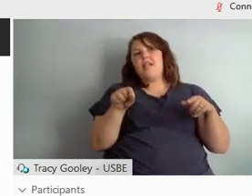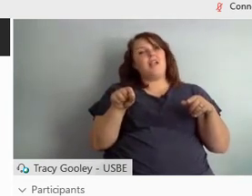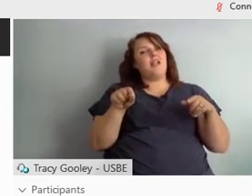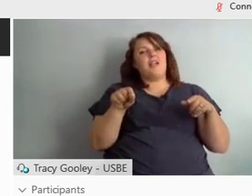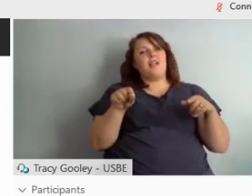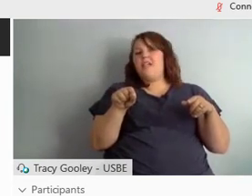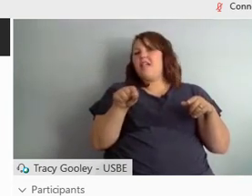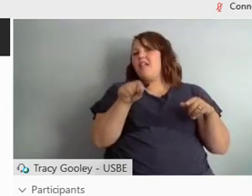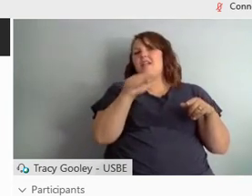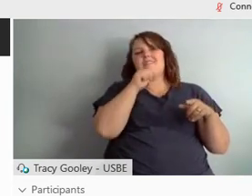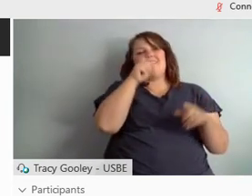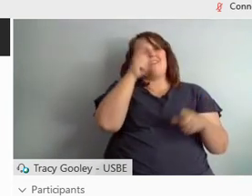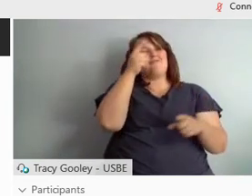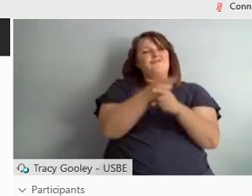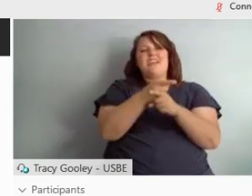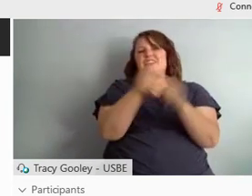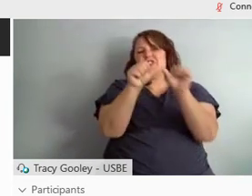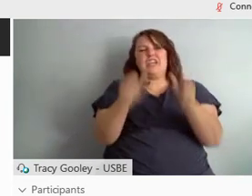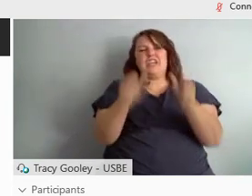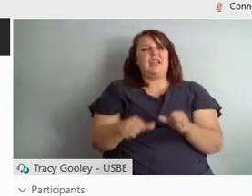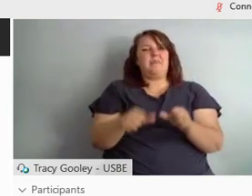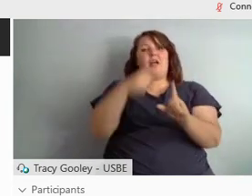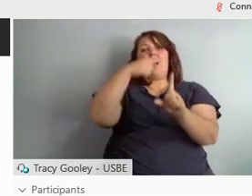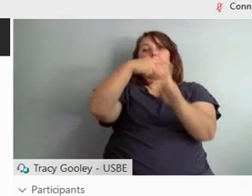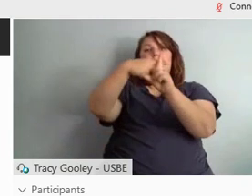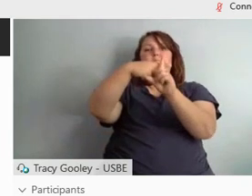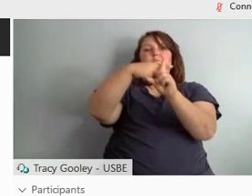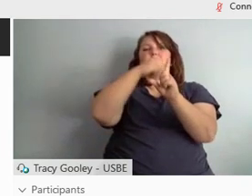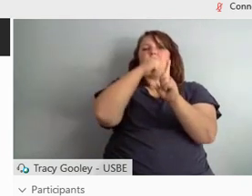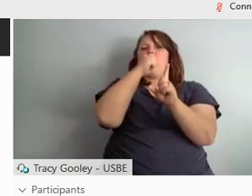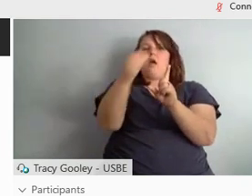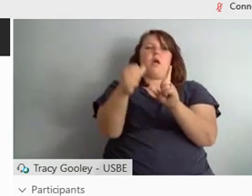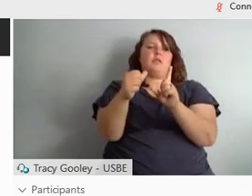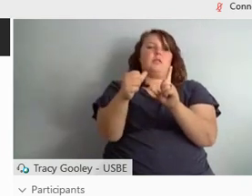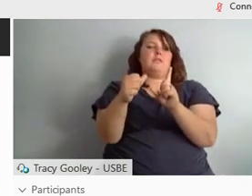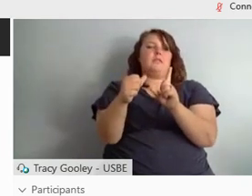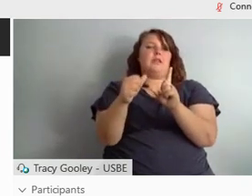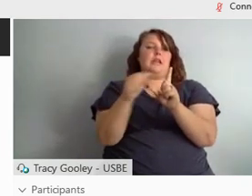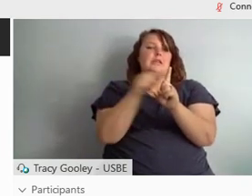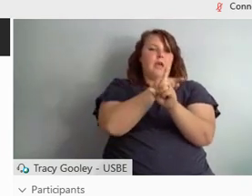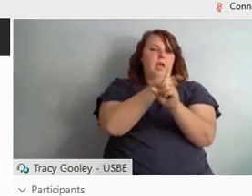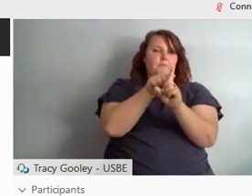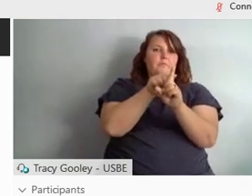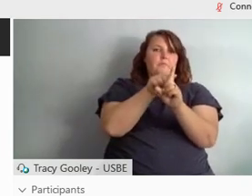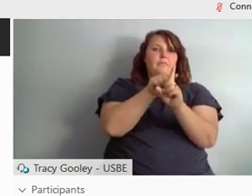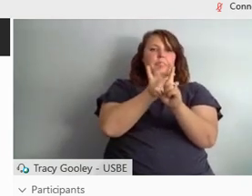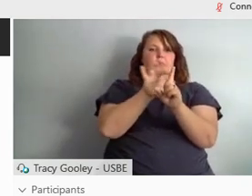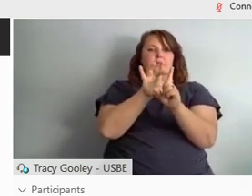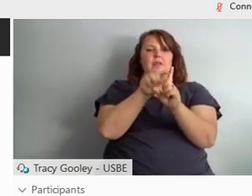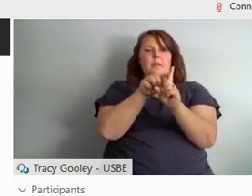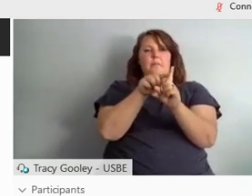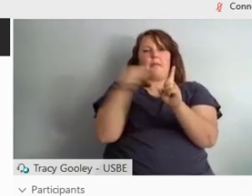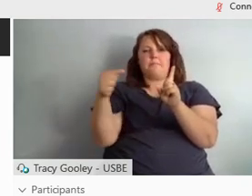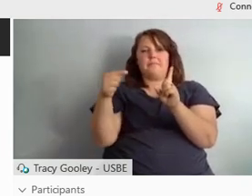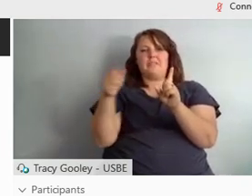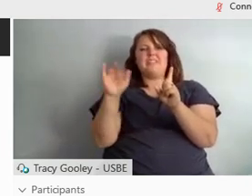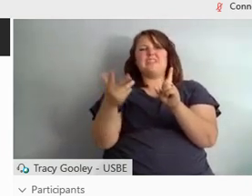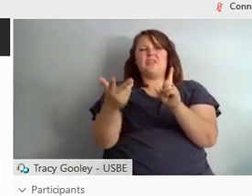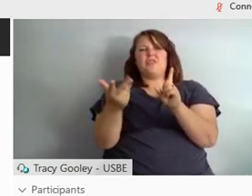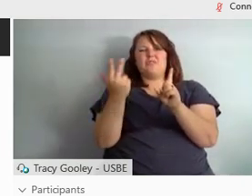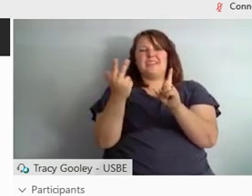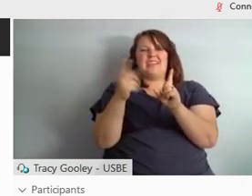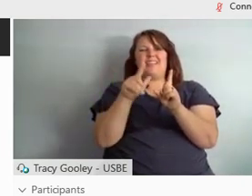that wouldn't count as a correct shape because the two lines, it's 3 lines,